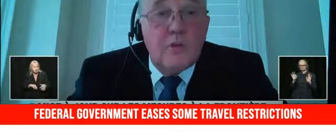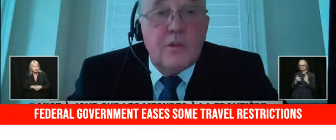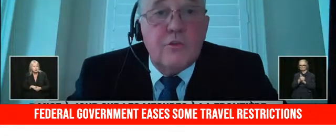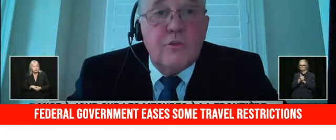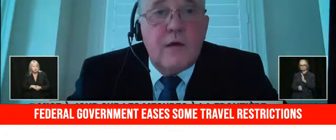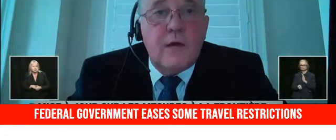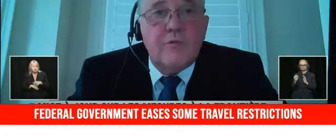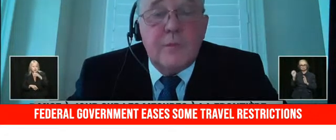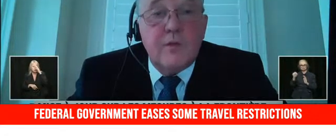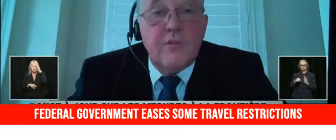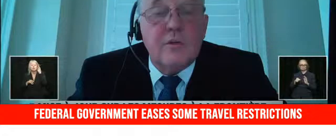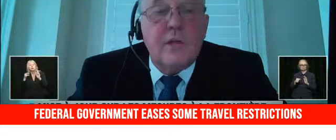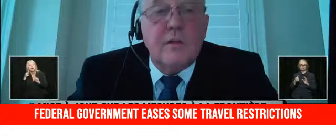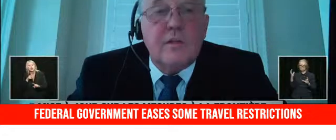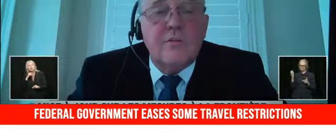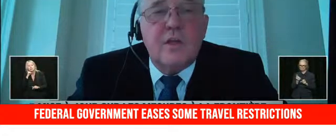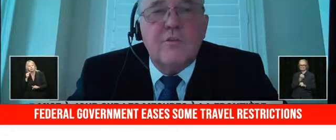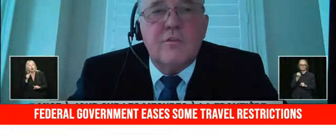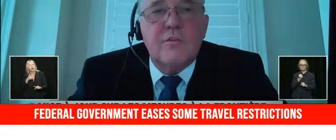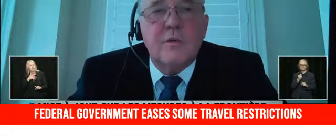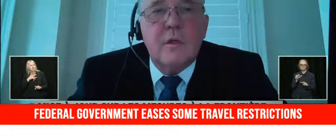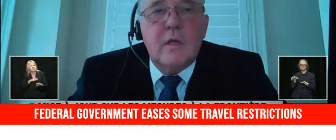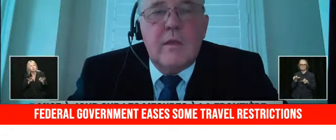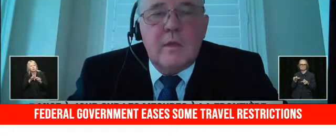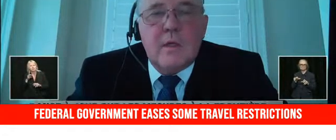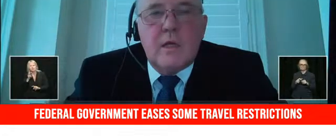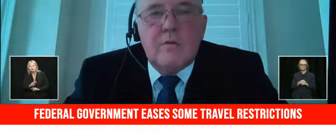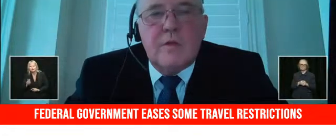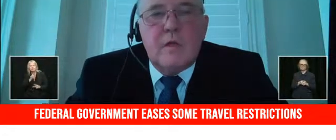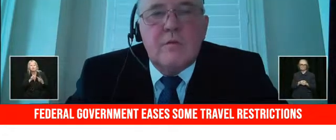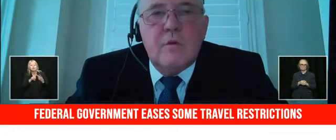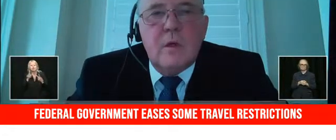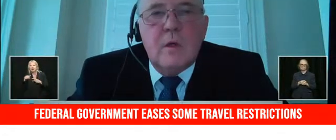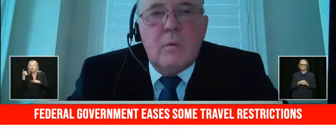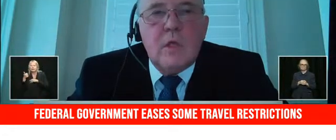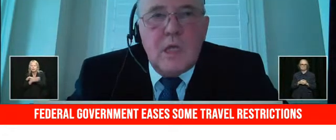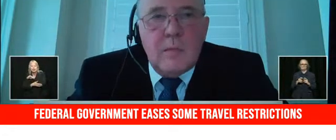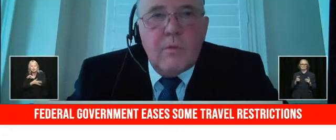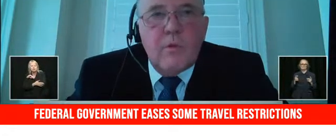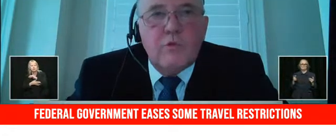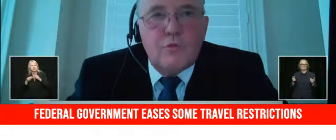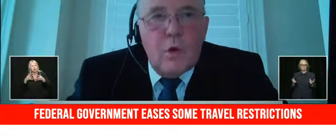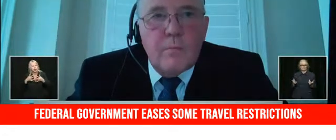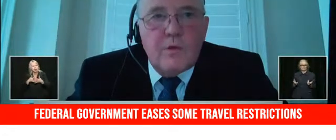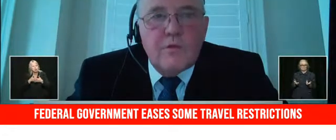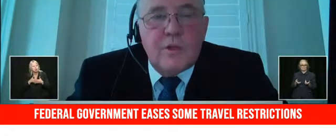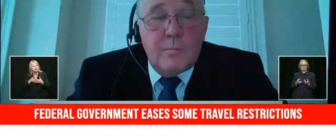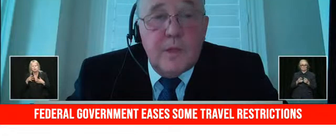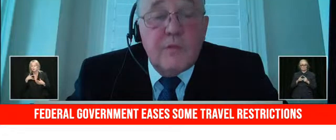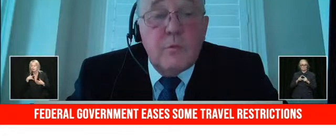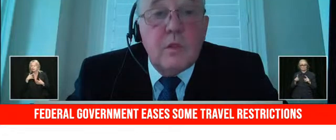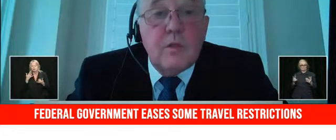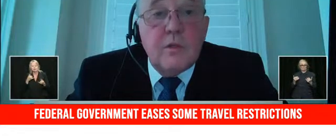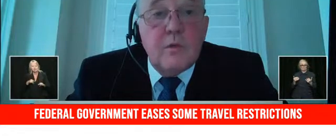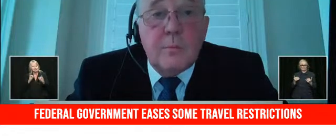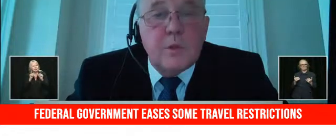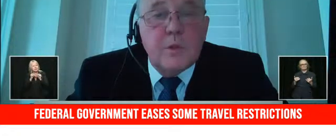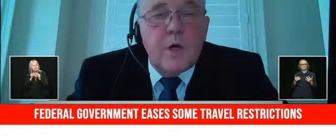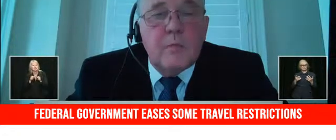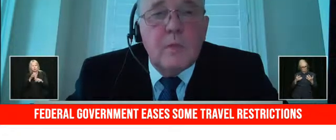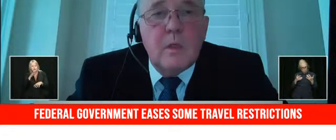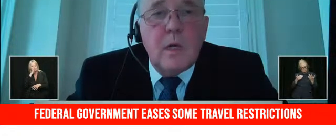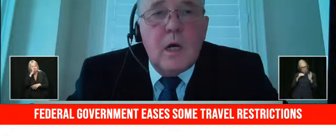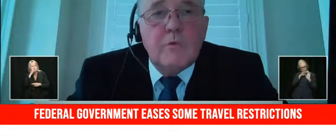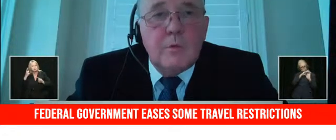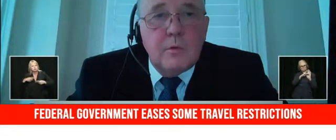respect to non-essential travel from international destinations and the United States. We'll keep those strong measures in place, and we'll continue to build